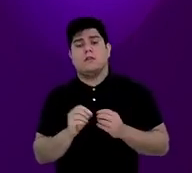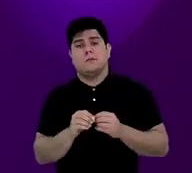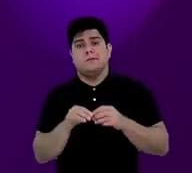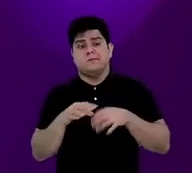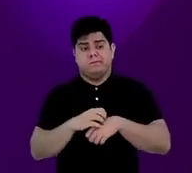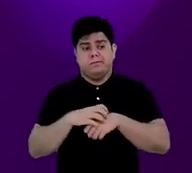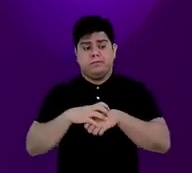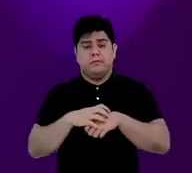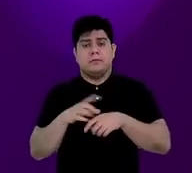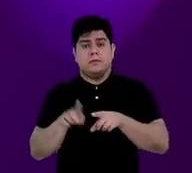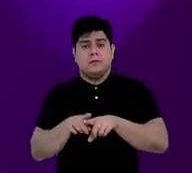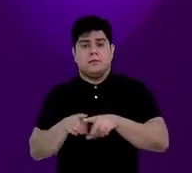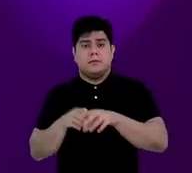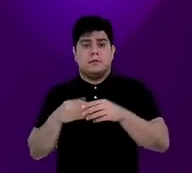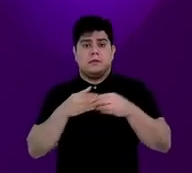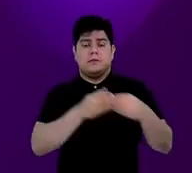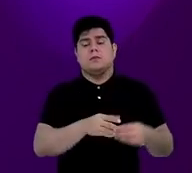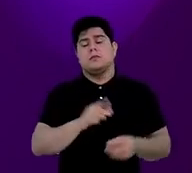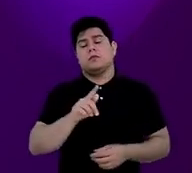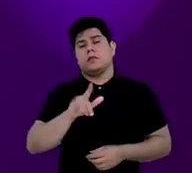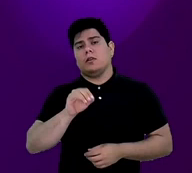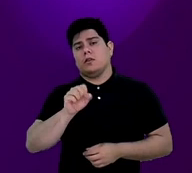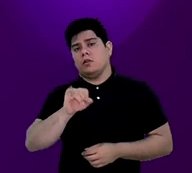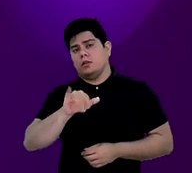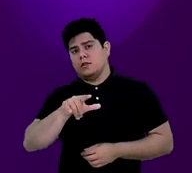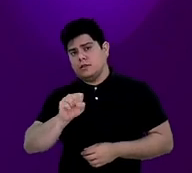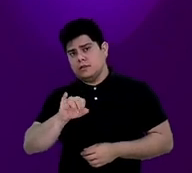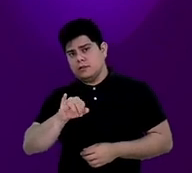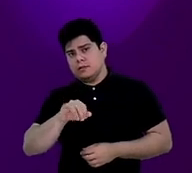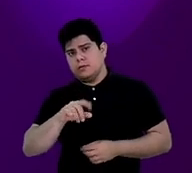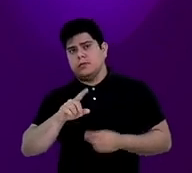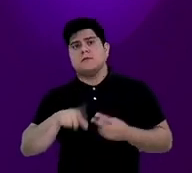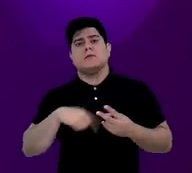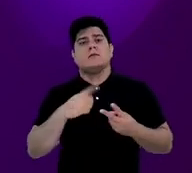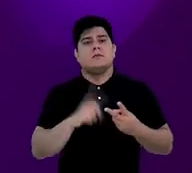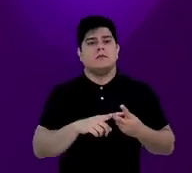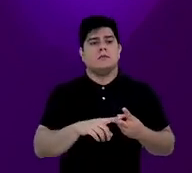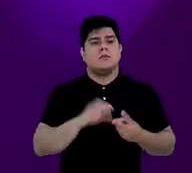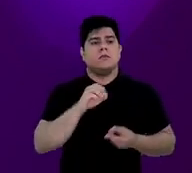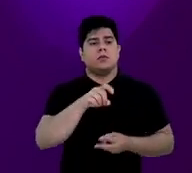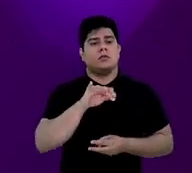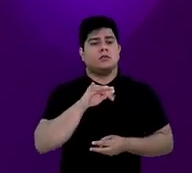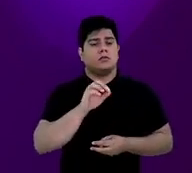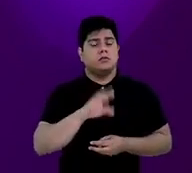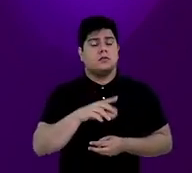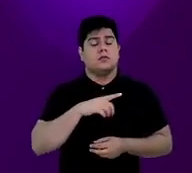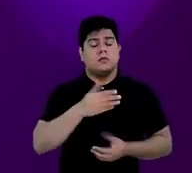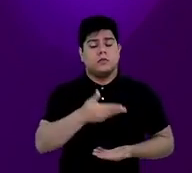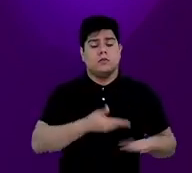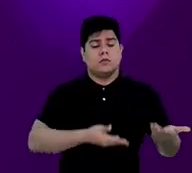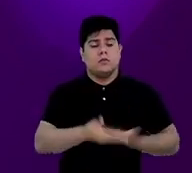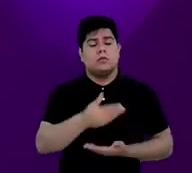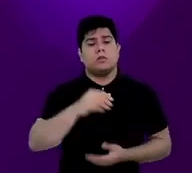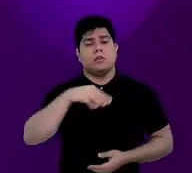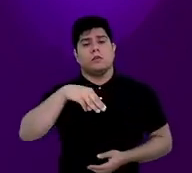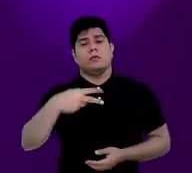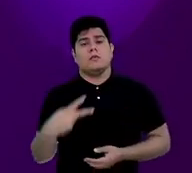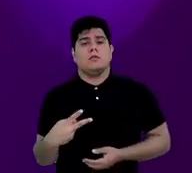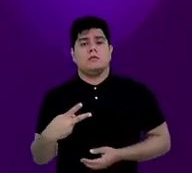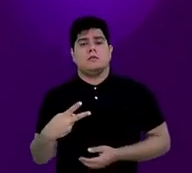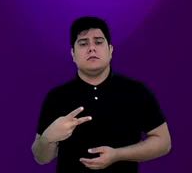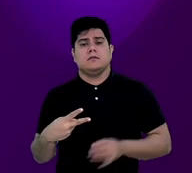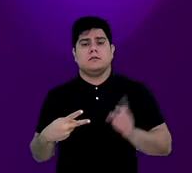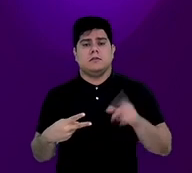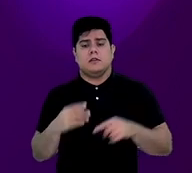is activated, they switch to the M2 anti-inflammatory phenotype. And if this happens in the brain with microglia,